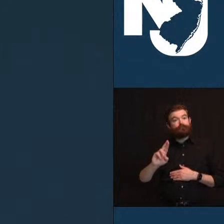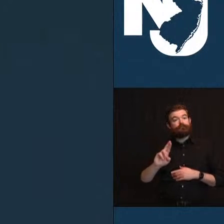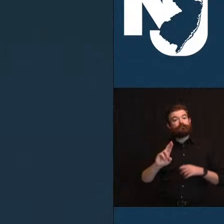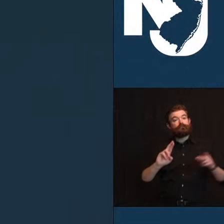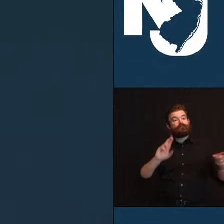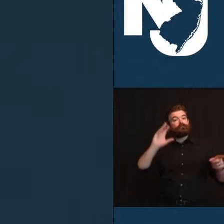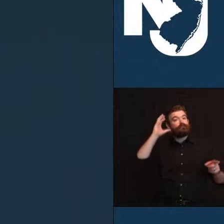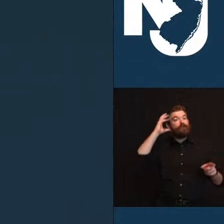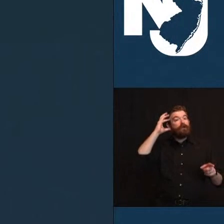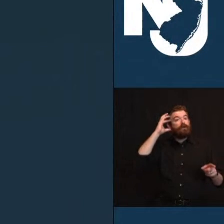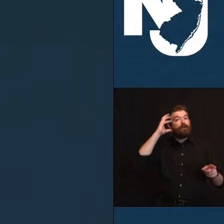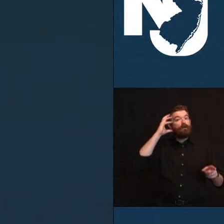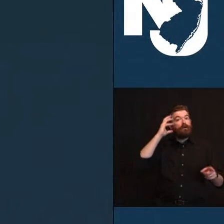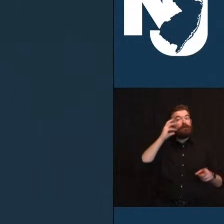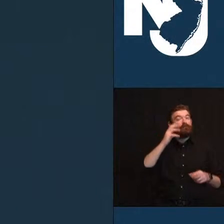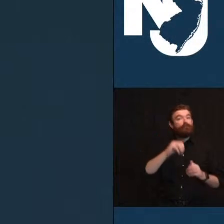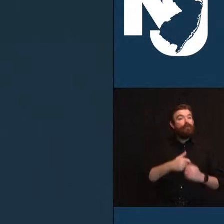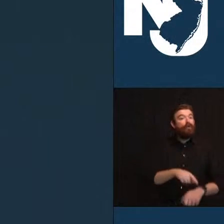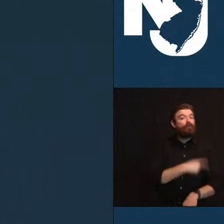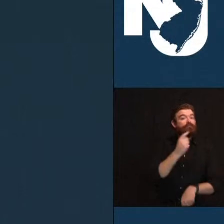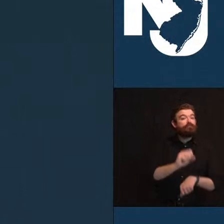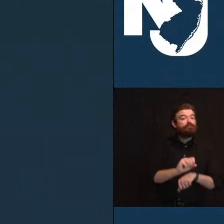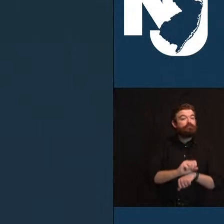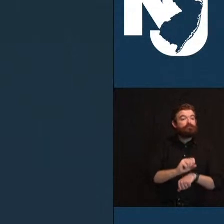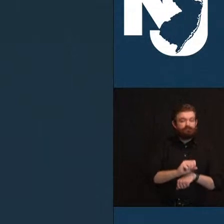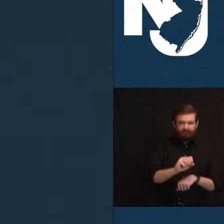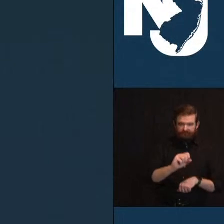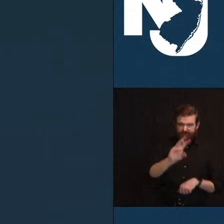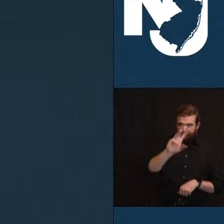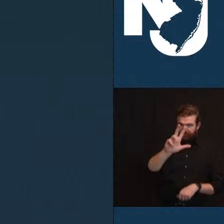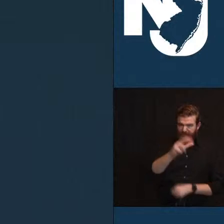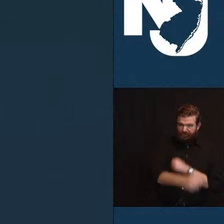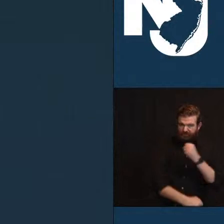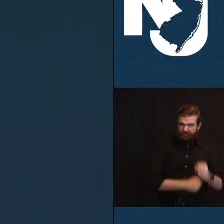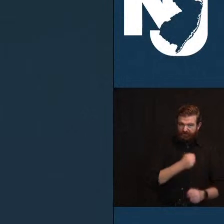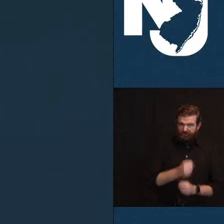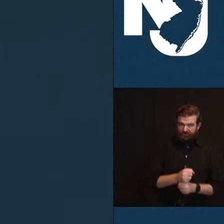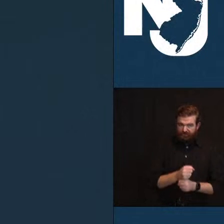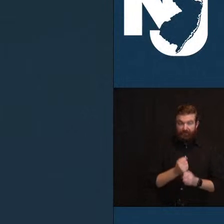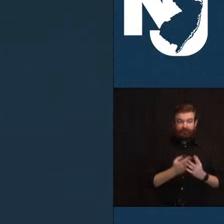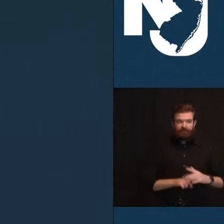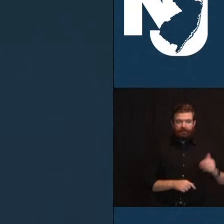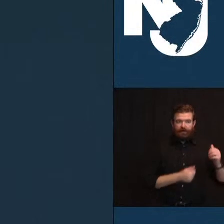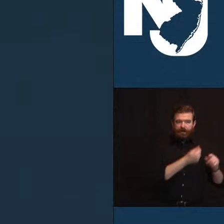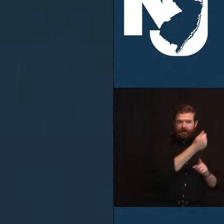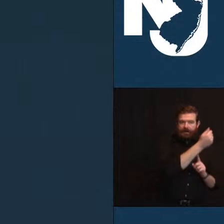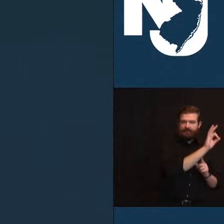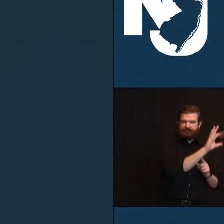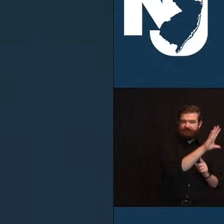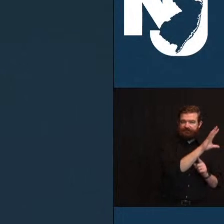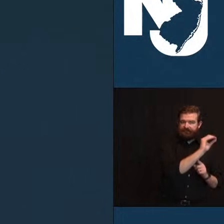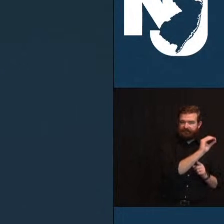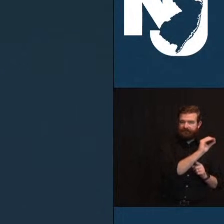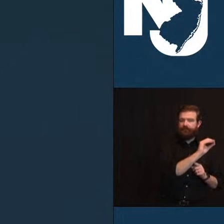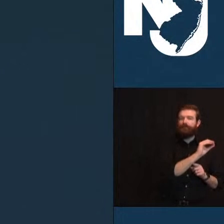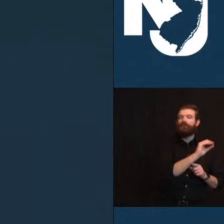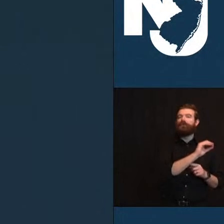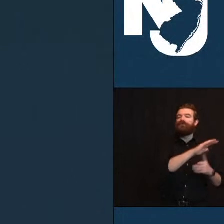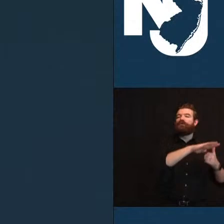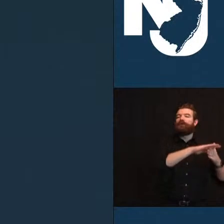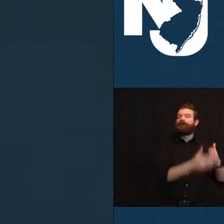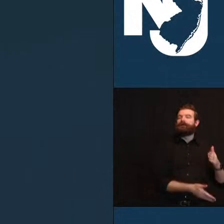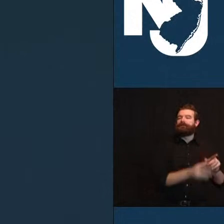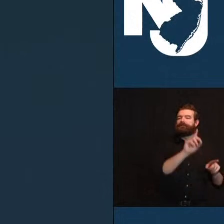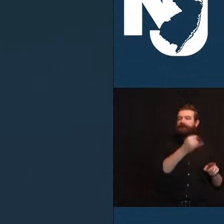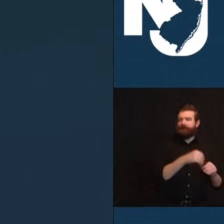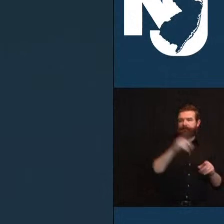years. He got his start in 1950 as a weekend disc jockey in Maine. When he served in the U.S. Army from